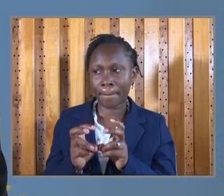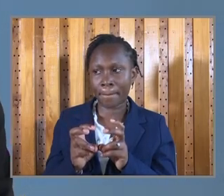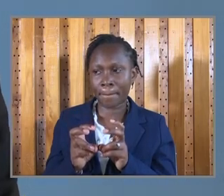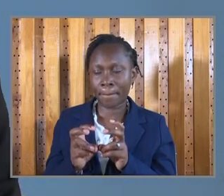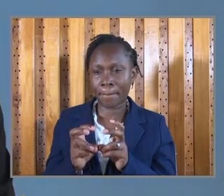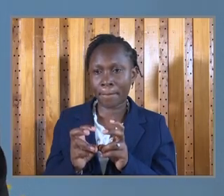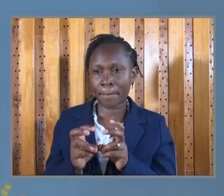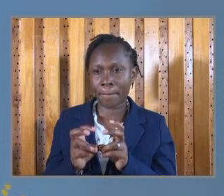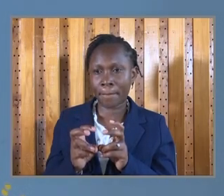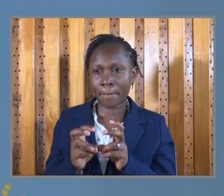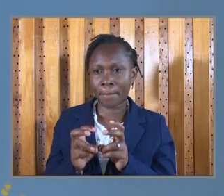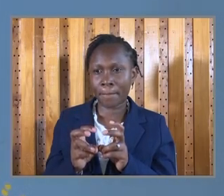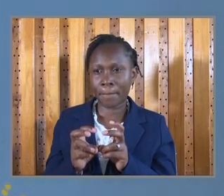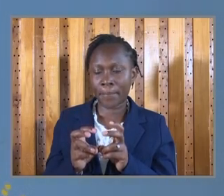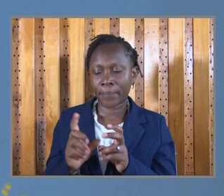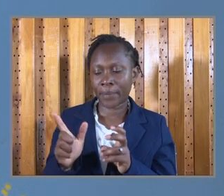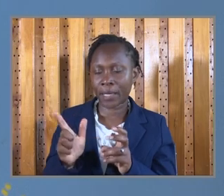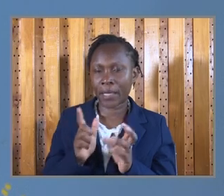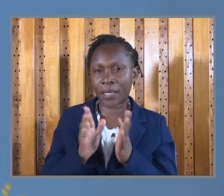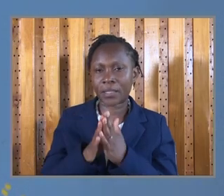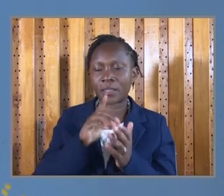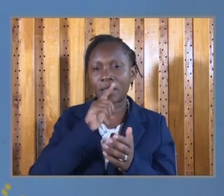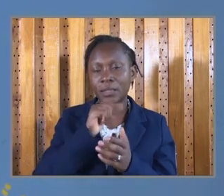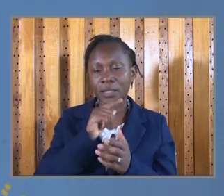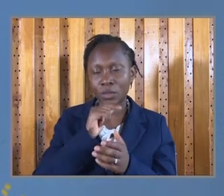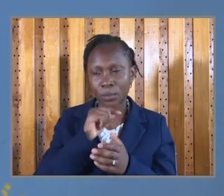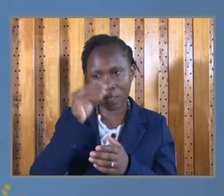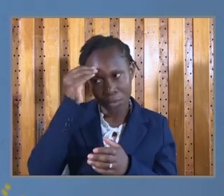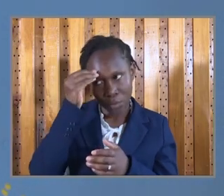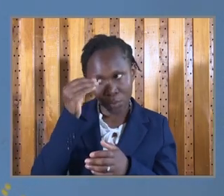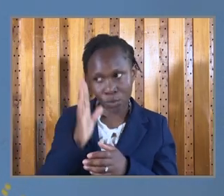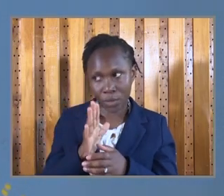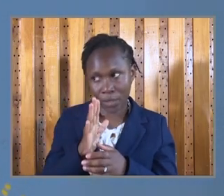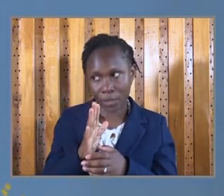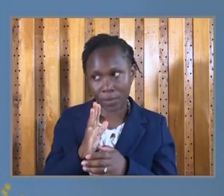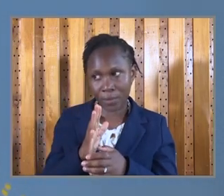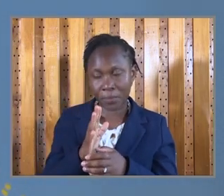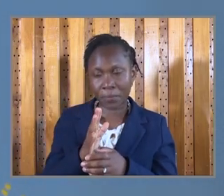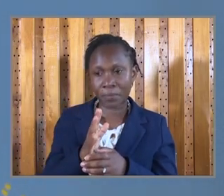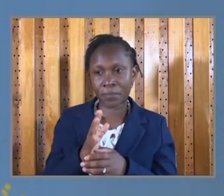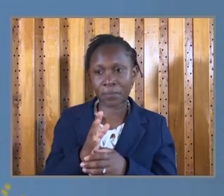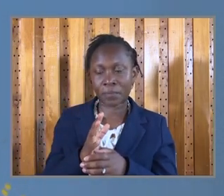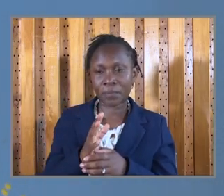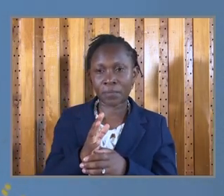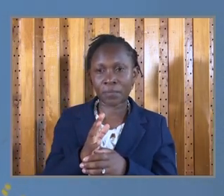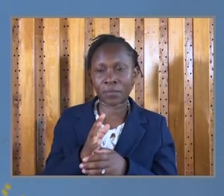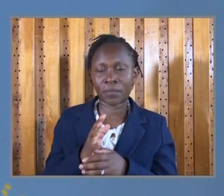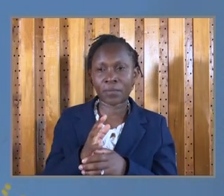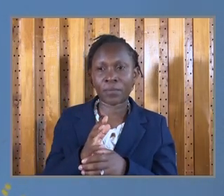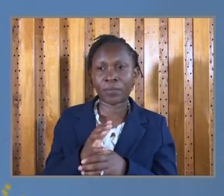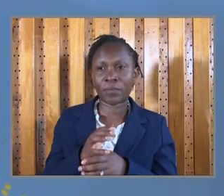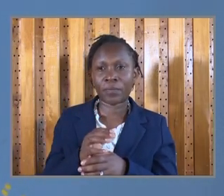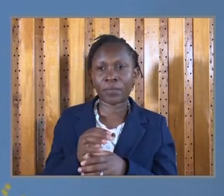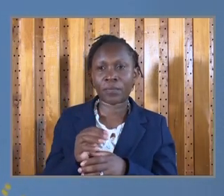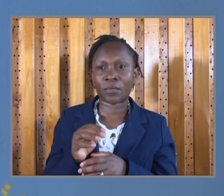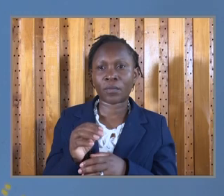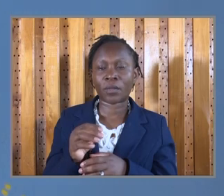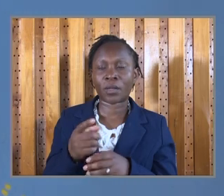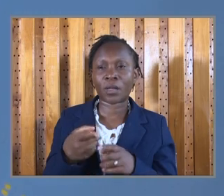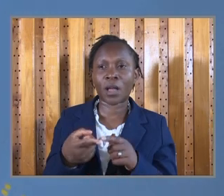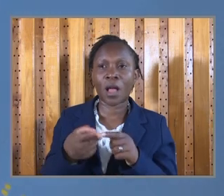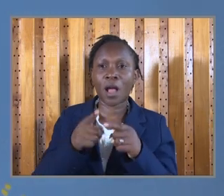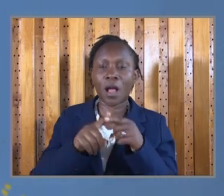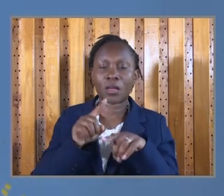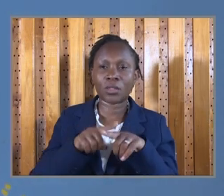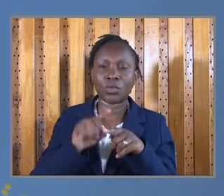Ladies and gentlemen, dear students, in addition to implementing climate pledges, the